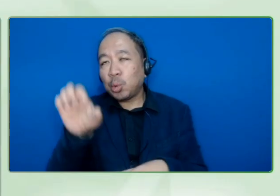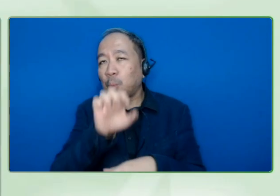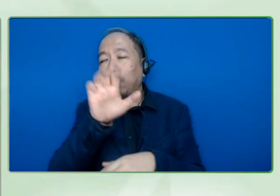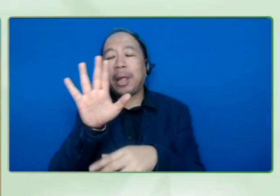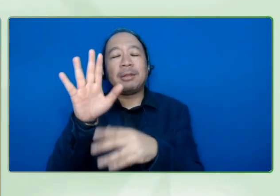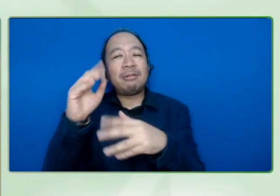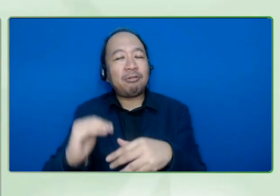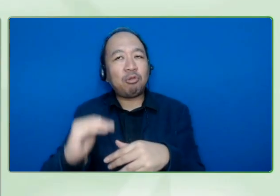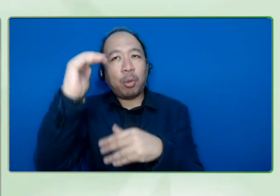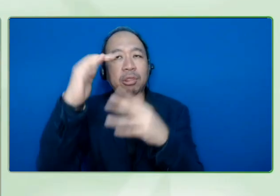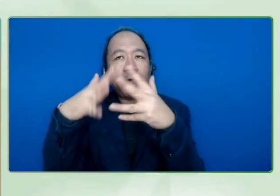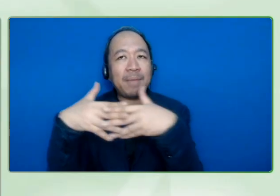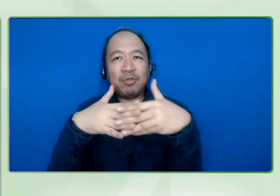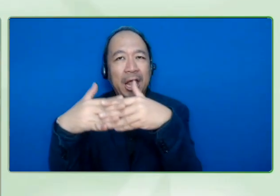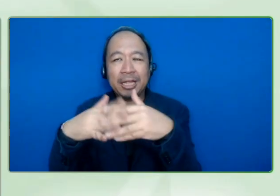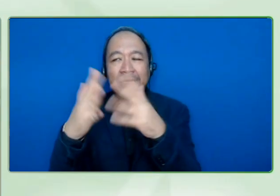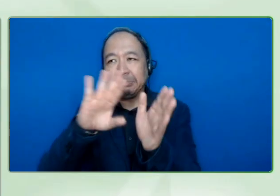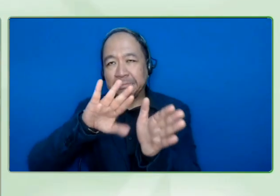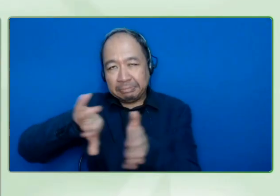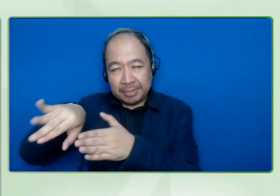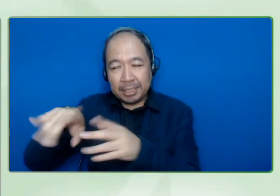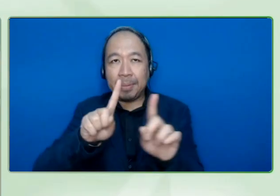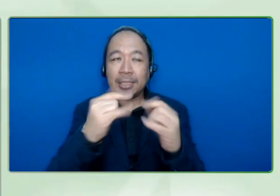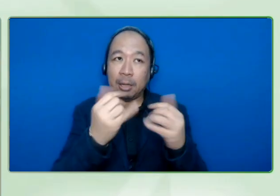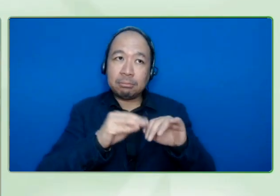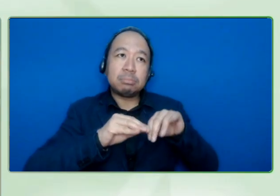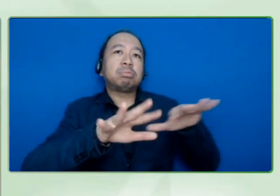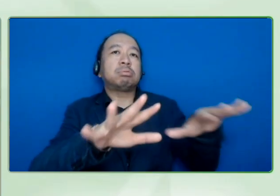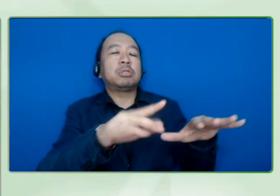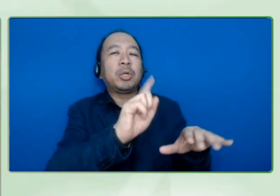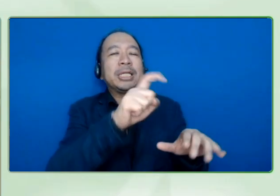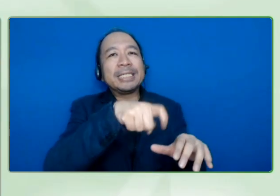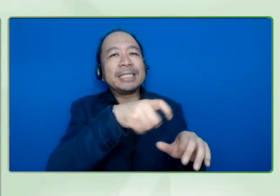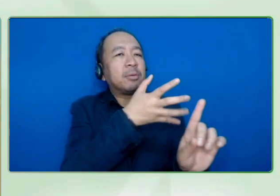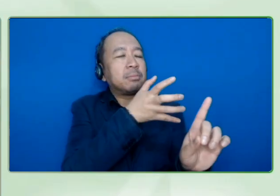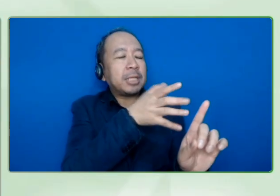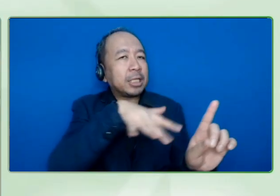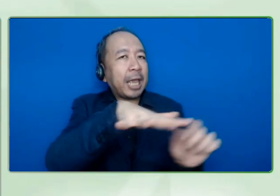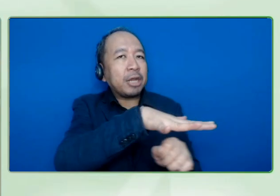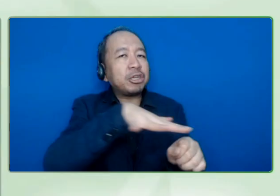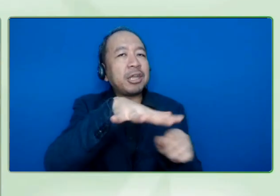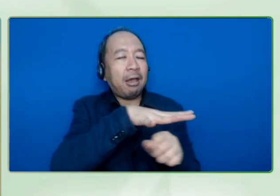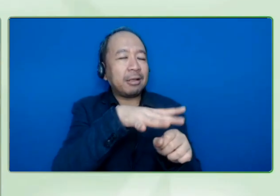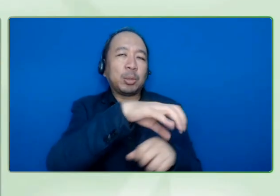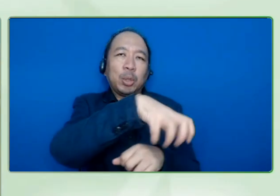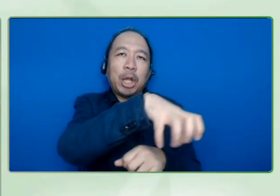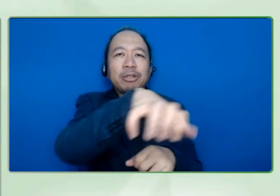technology from lots of different parts of the world now, based on the needs of the locality. So we're going to get straight into it.